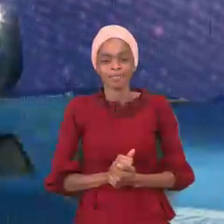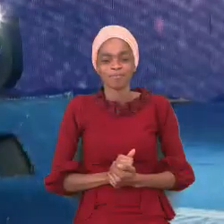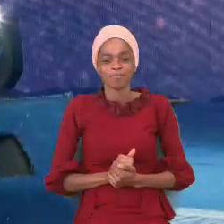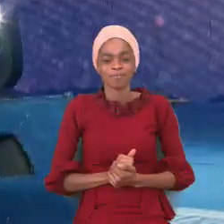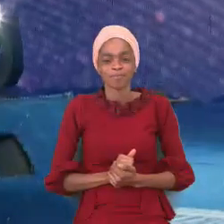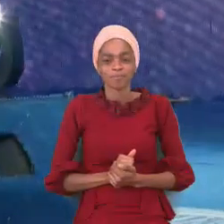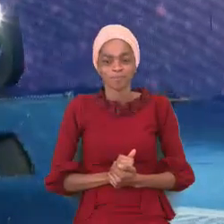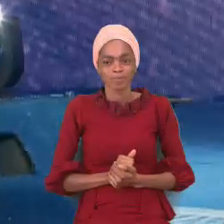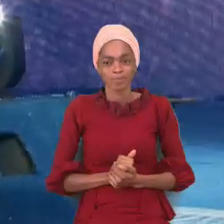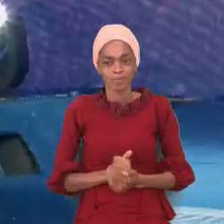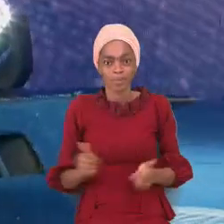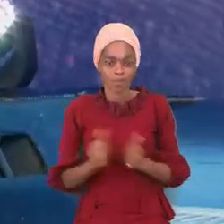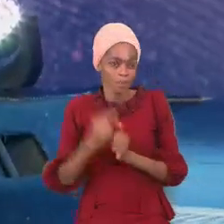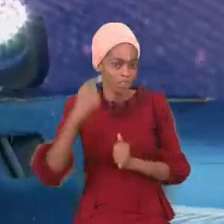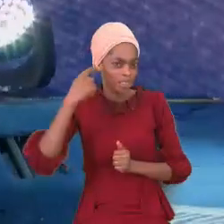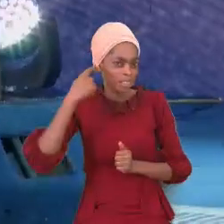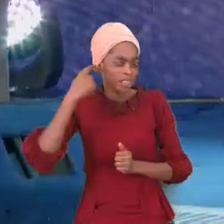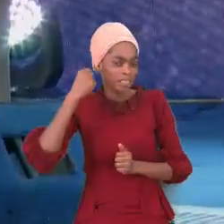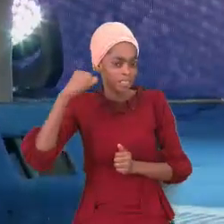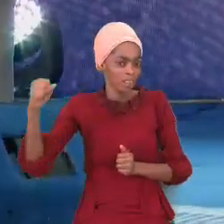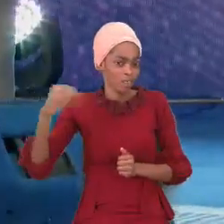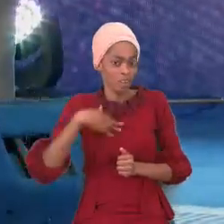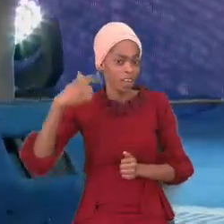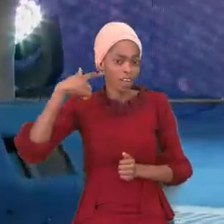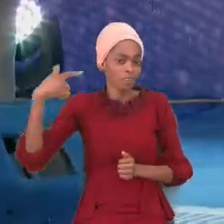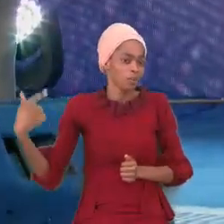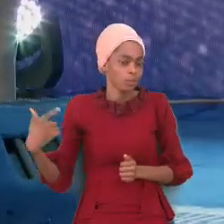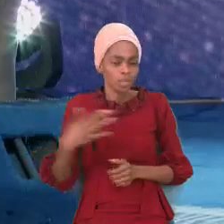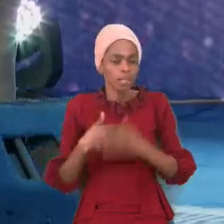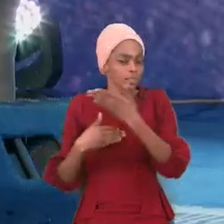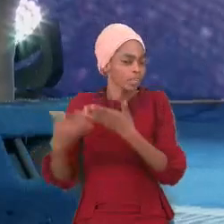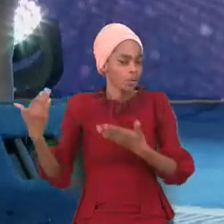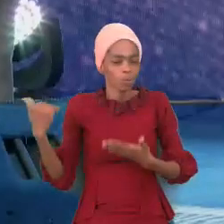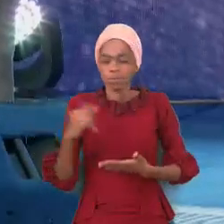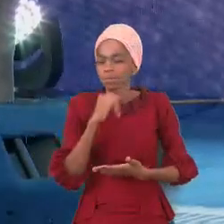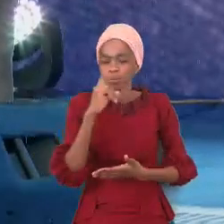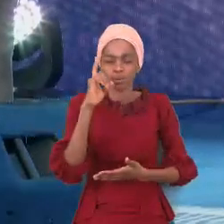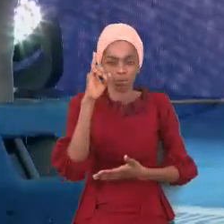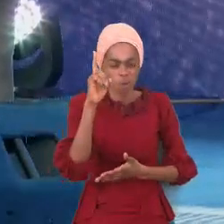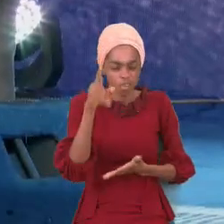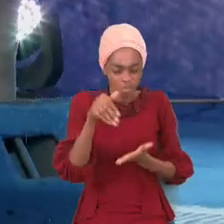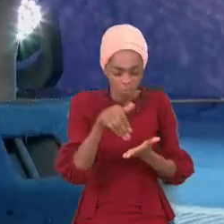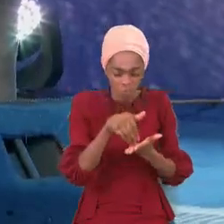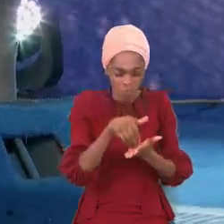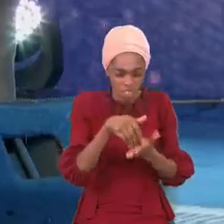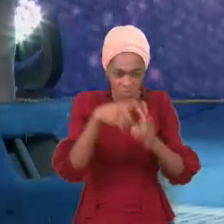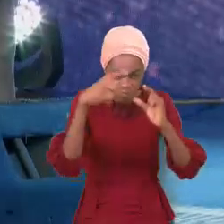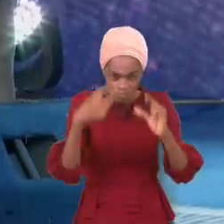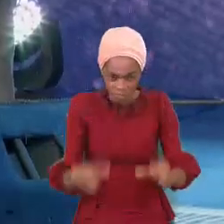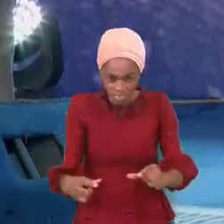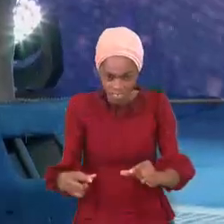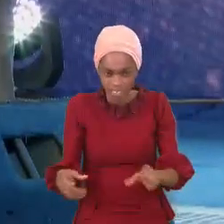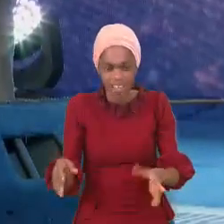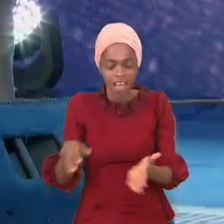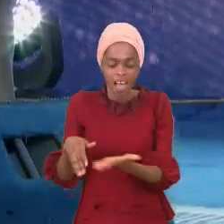With silver and with gold. And there was not one feeble person